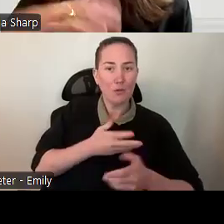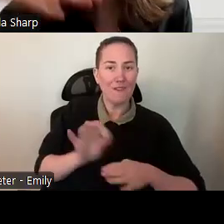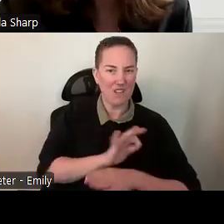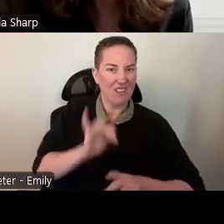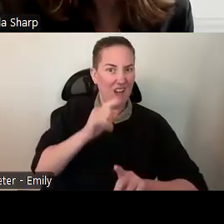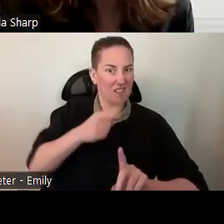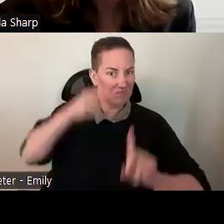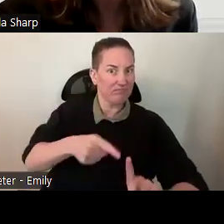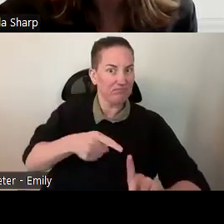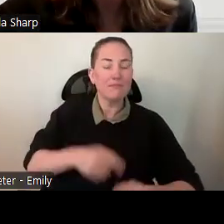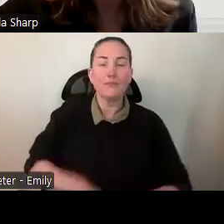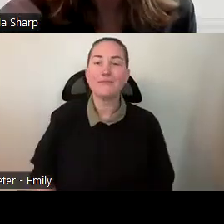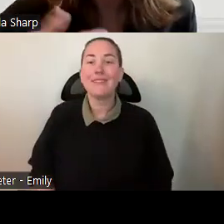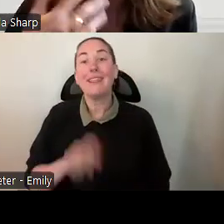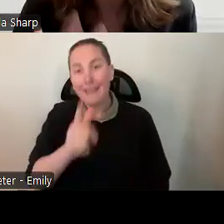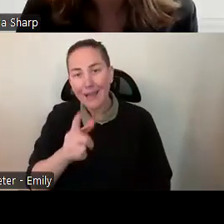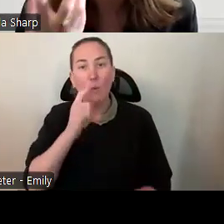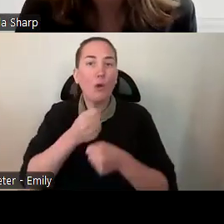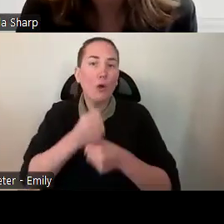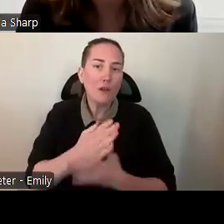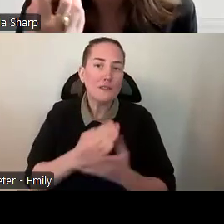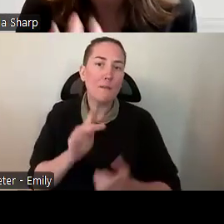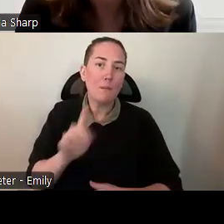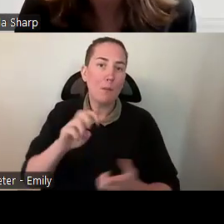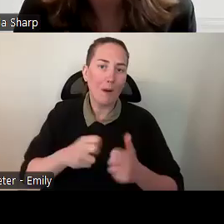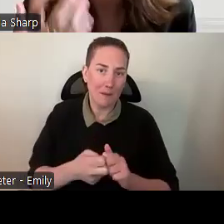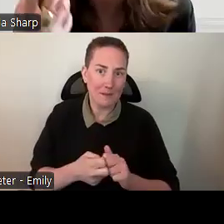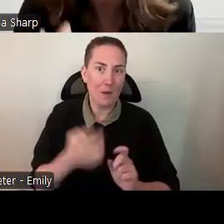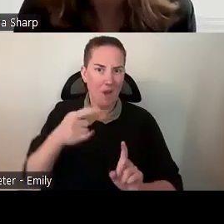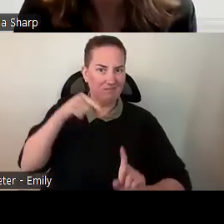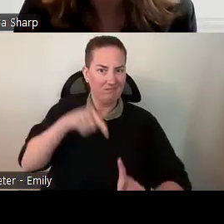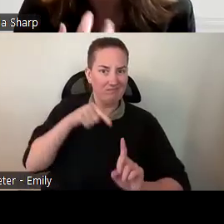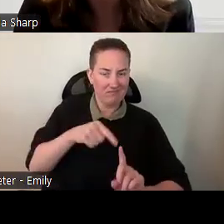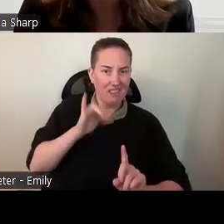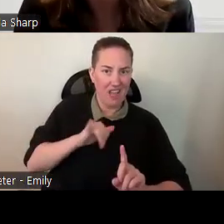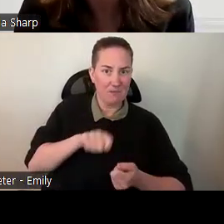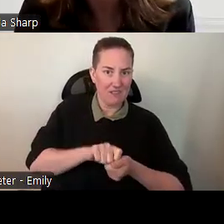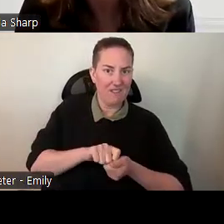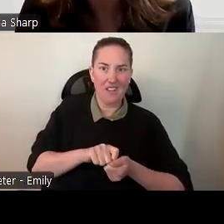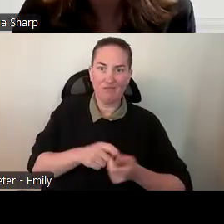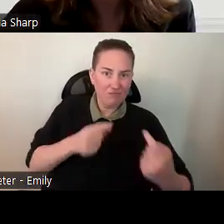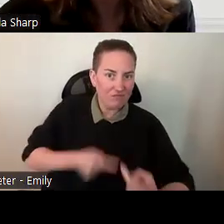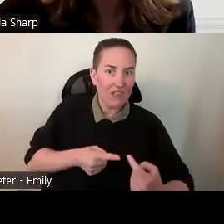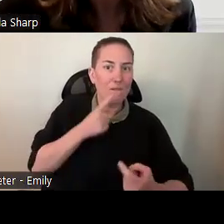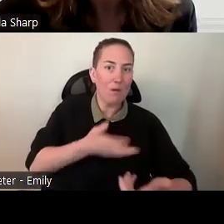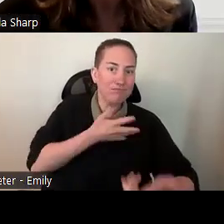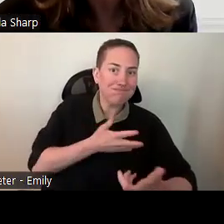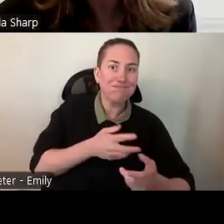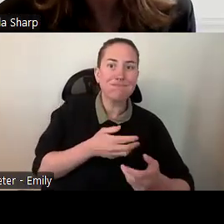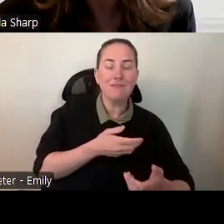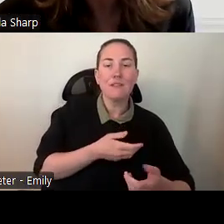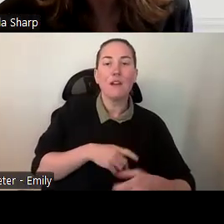And then you get mood problems later because of that basic deficit or basic impairment in self and interpersonal functioning. So